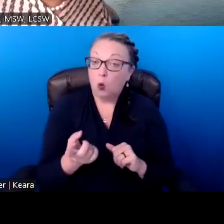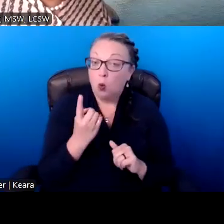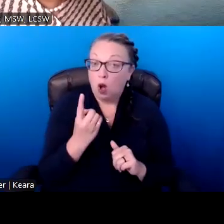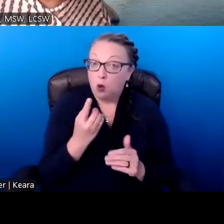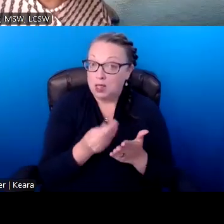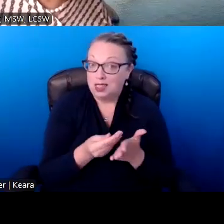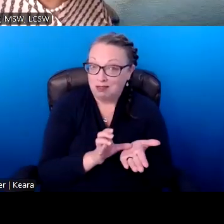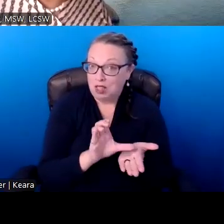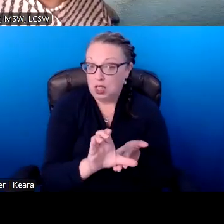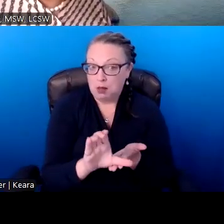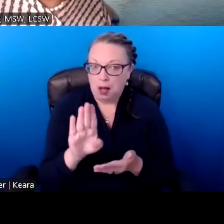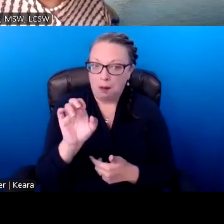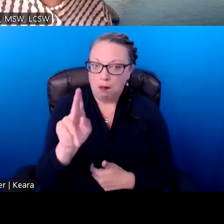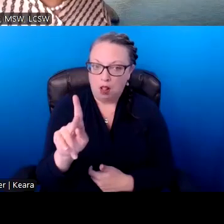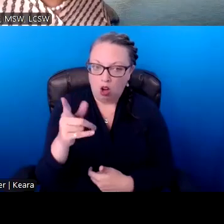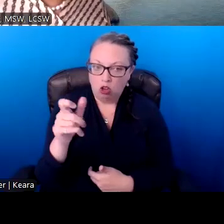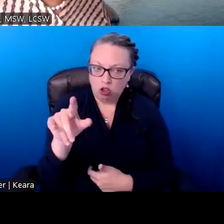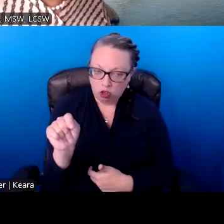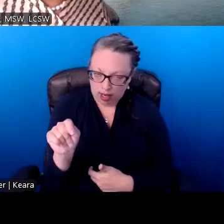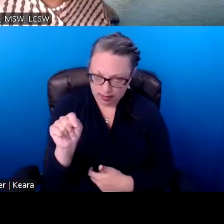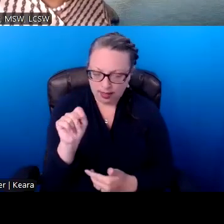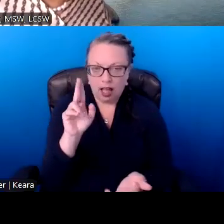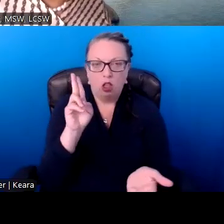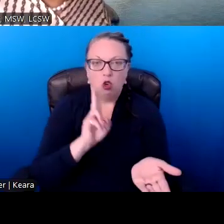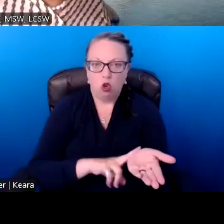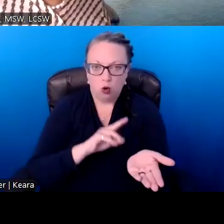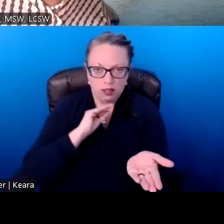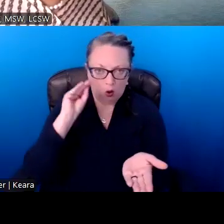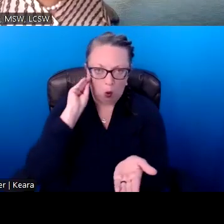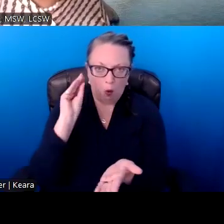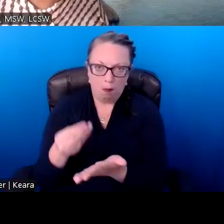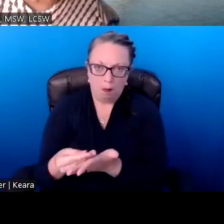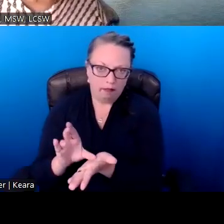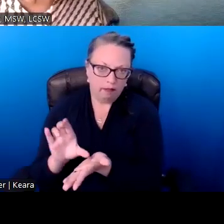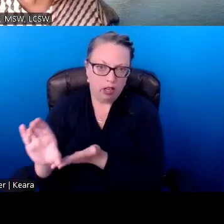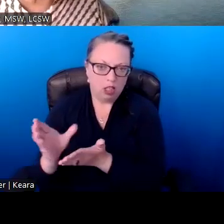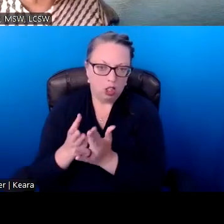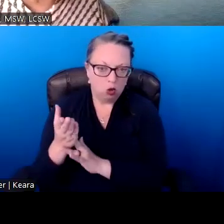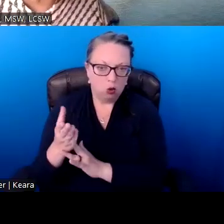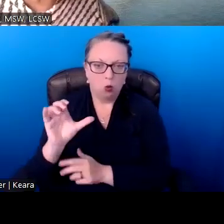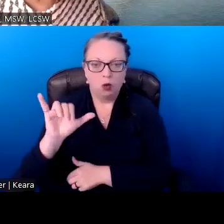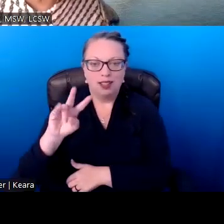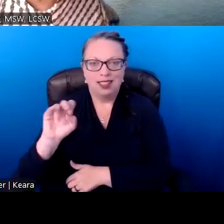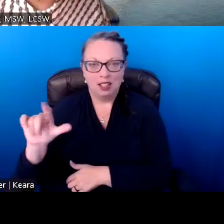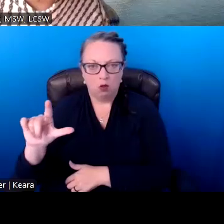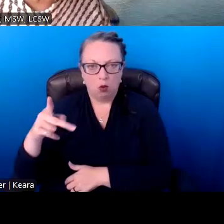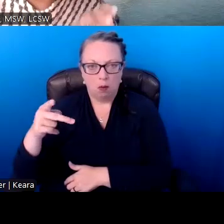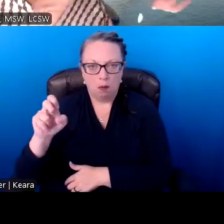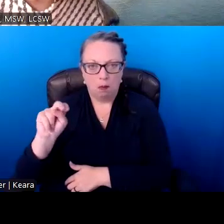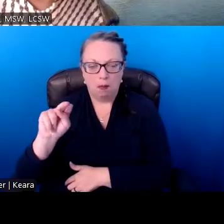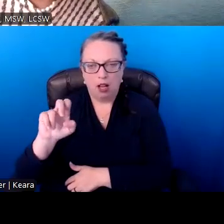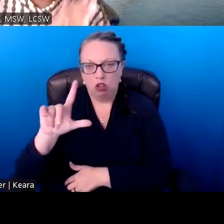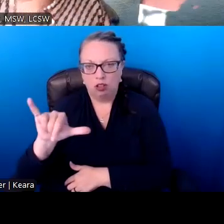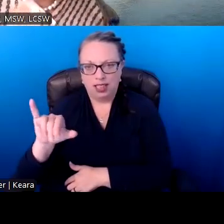funded by block grant, and the nursing home was funded by the civil penalty fund, which is, by the way, available